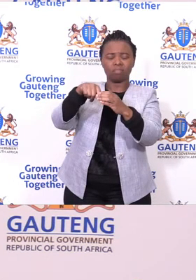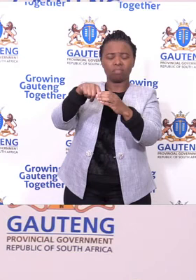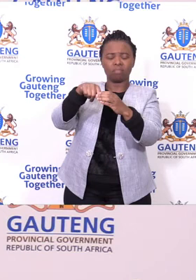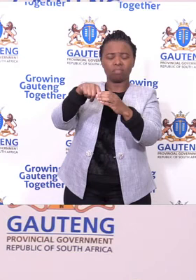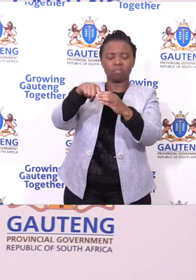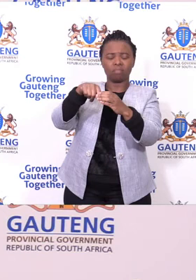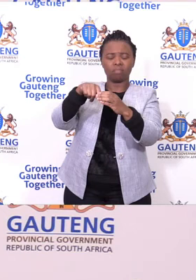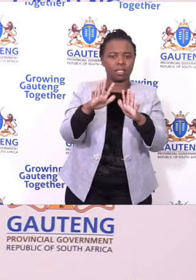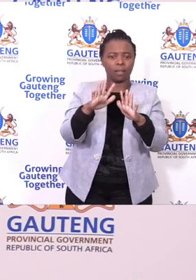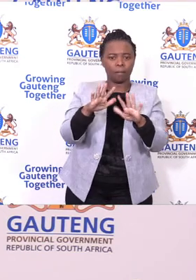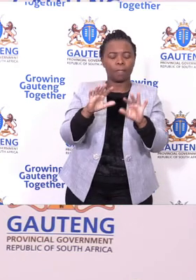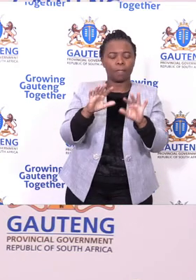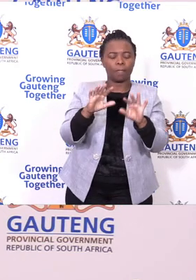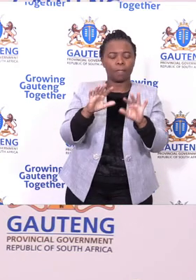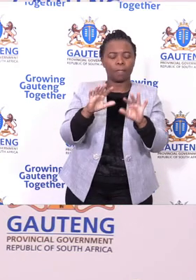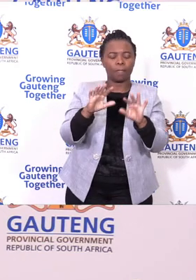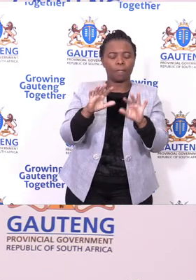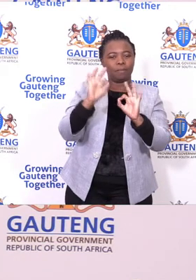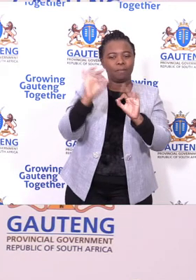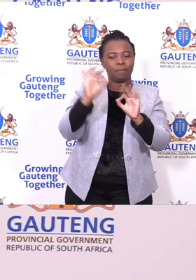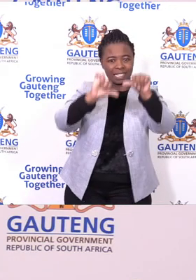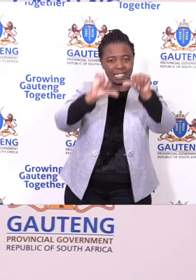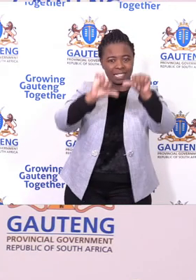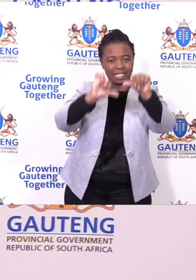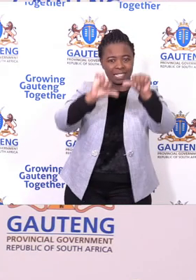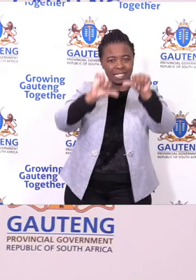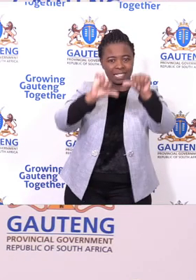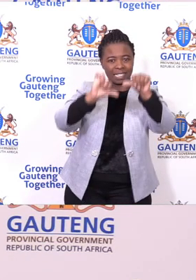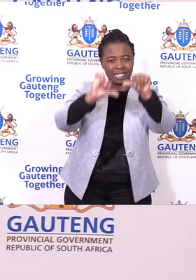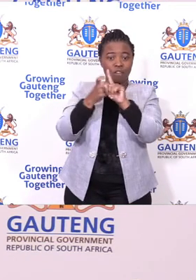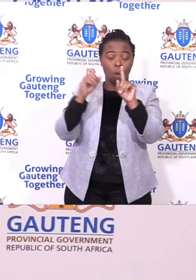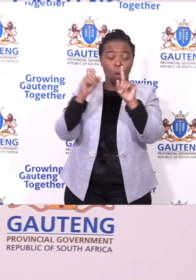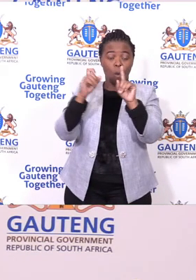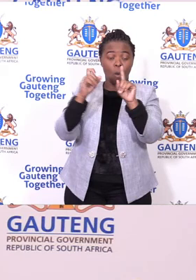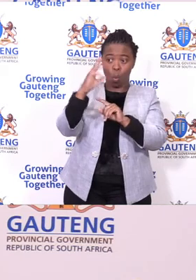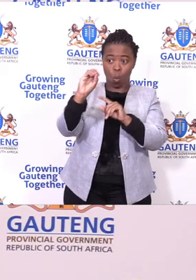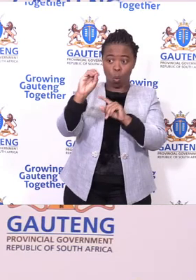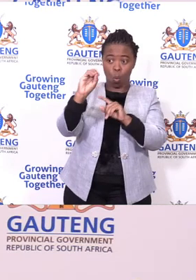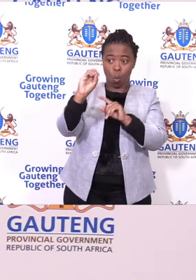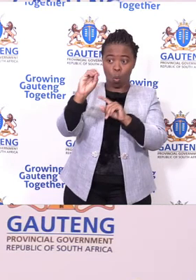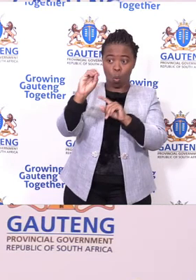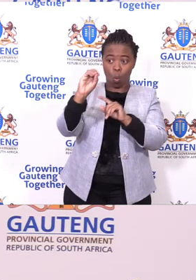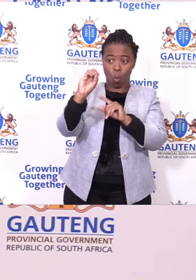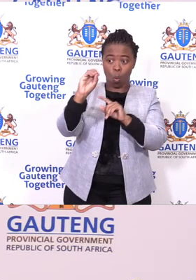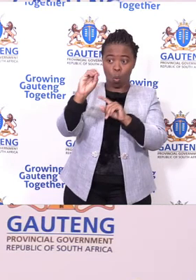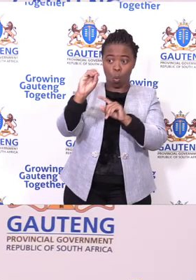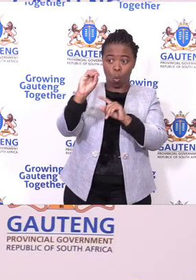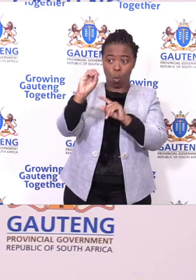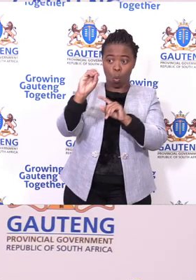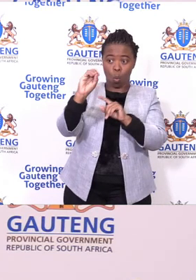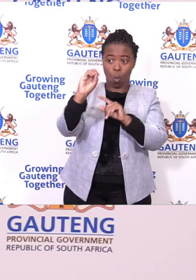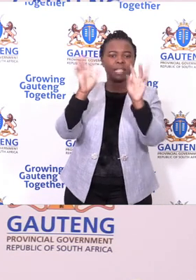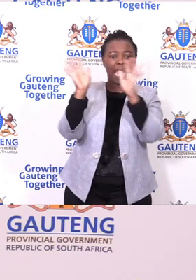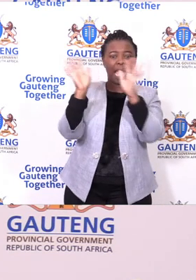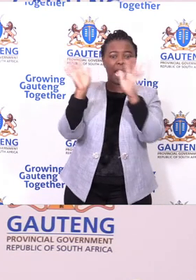proper scientific advice that will come from the World Health Organization on the issues relating to airborne. But we have approached it